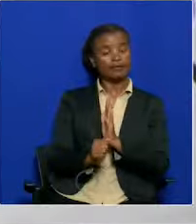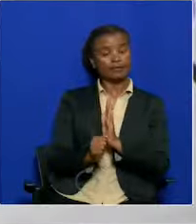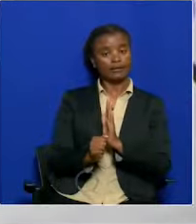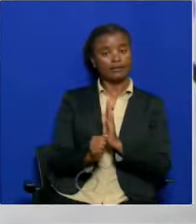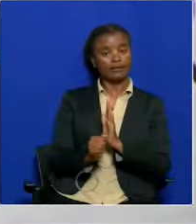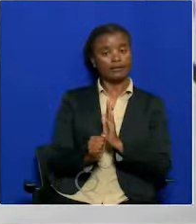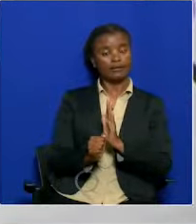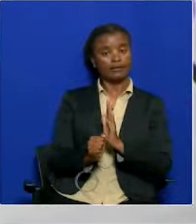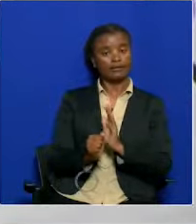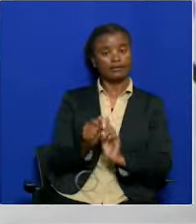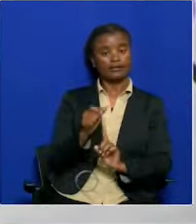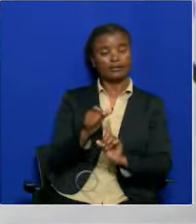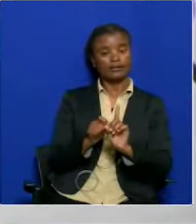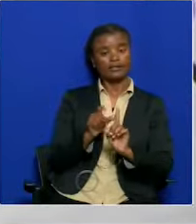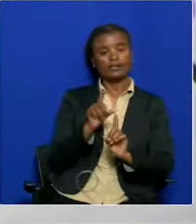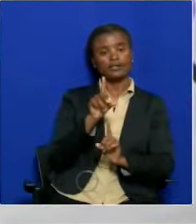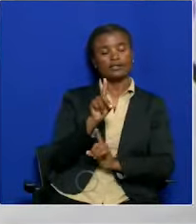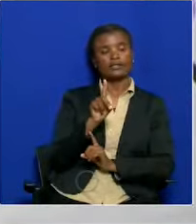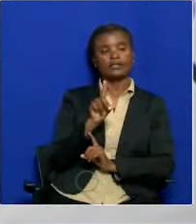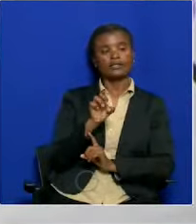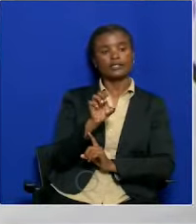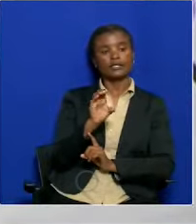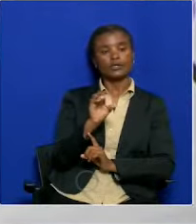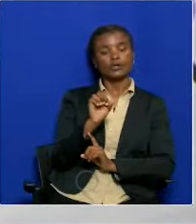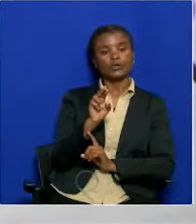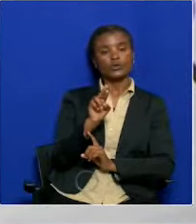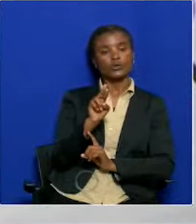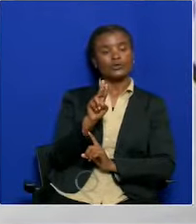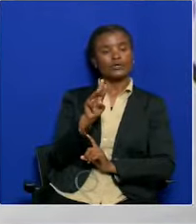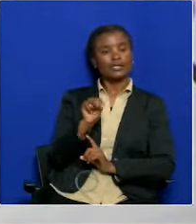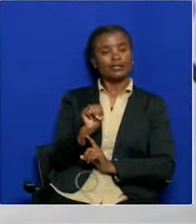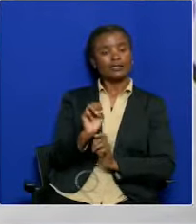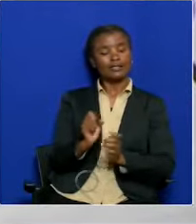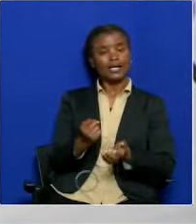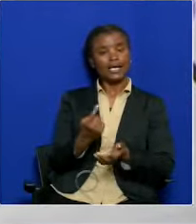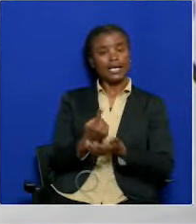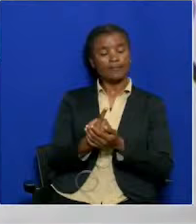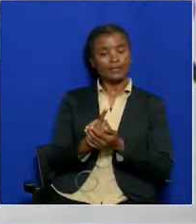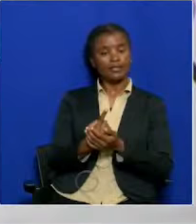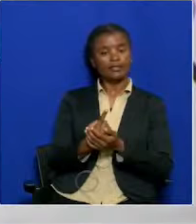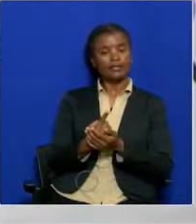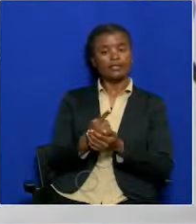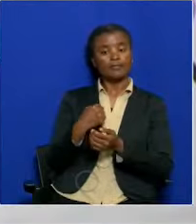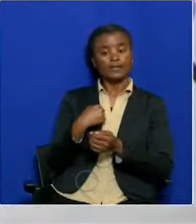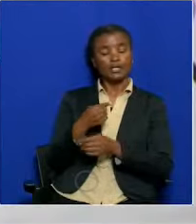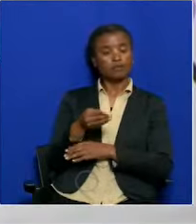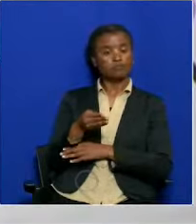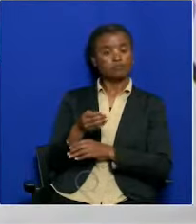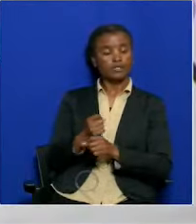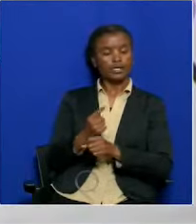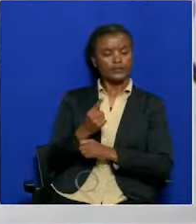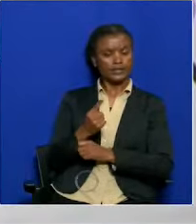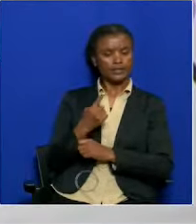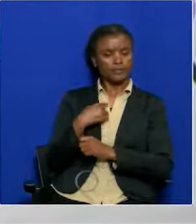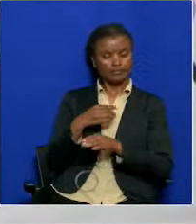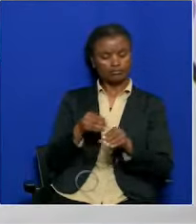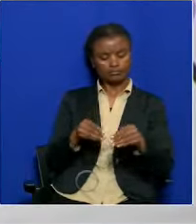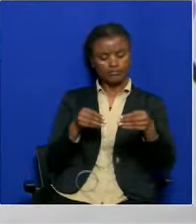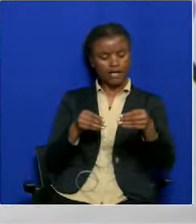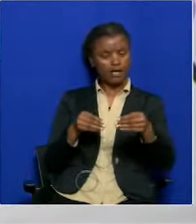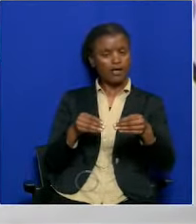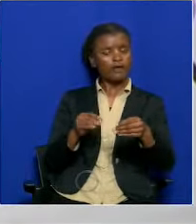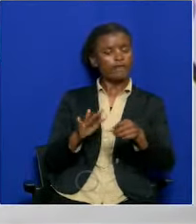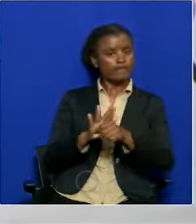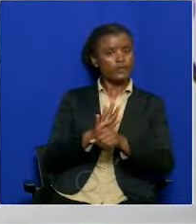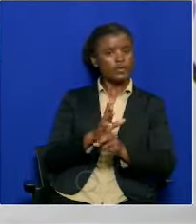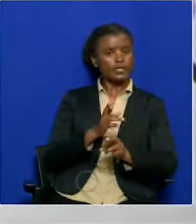Dekoran, Ms. Dekoran, happened, I was in Gauteng, I had full report. And then I